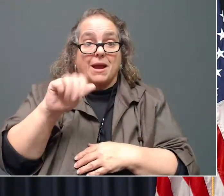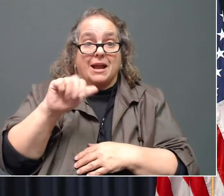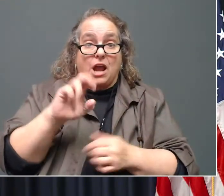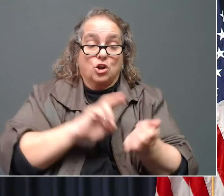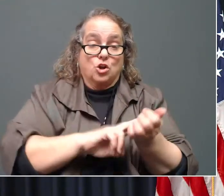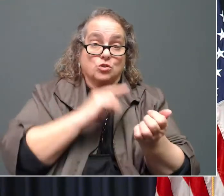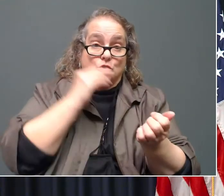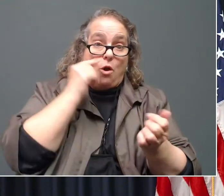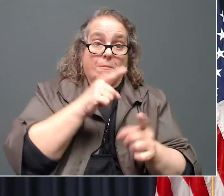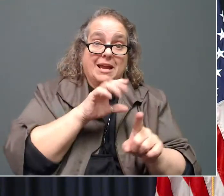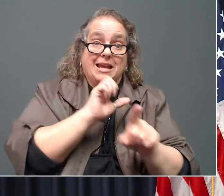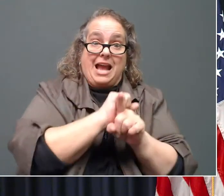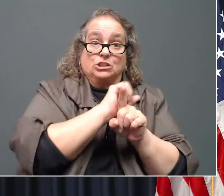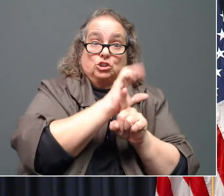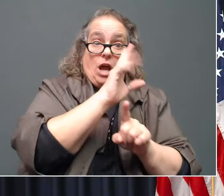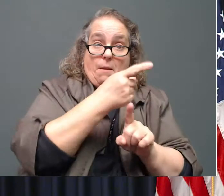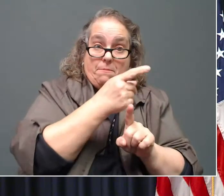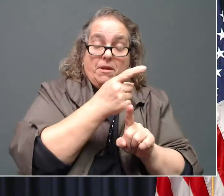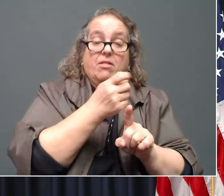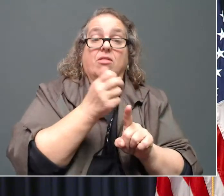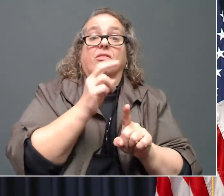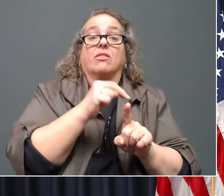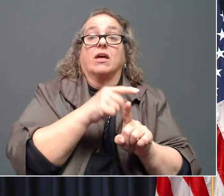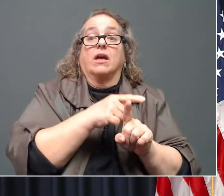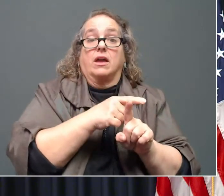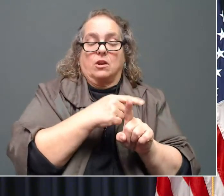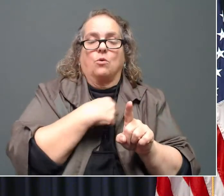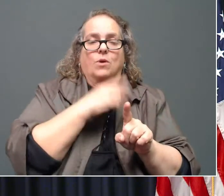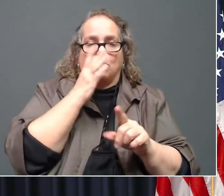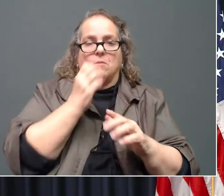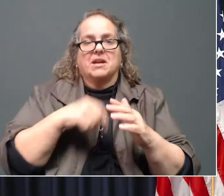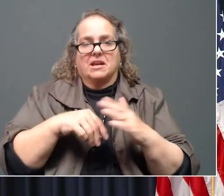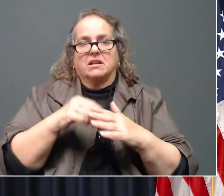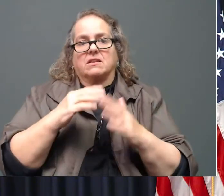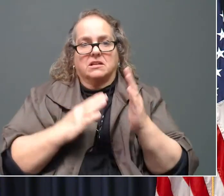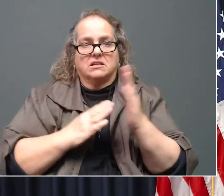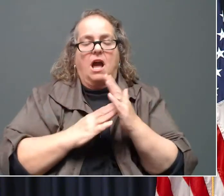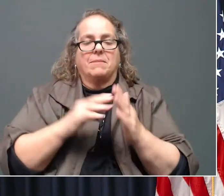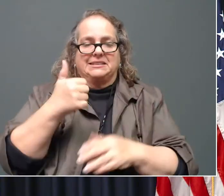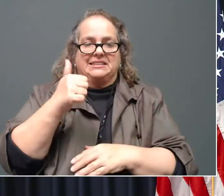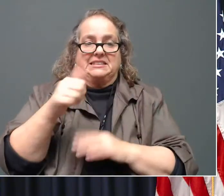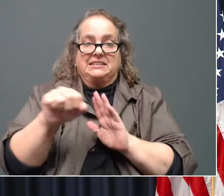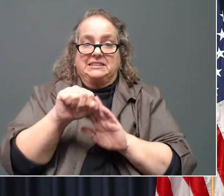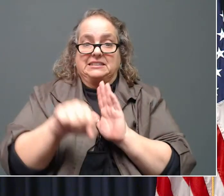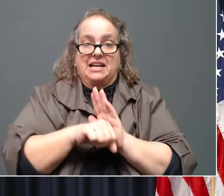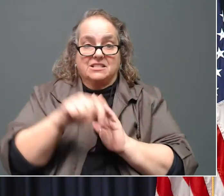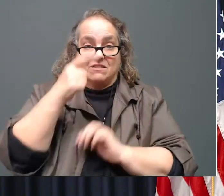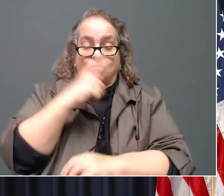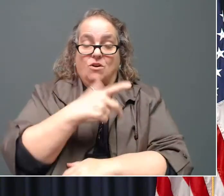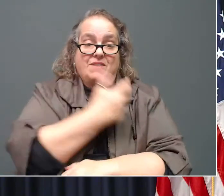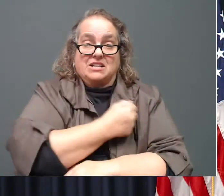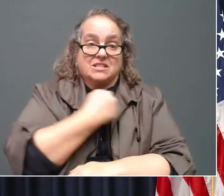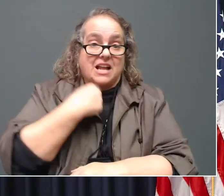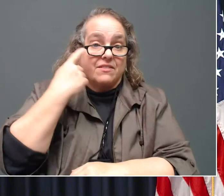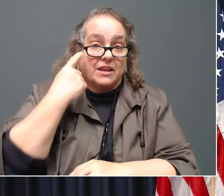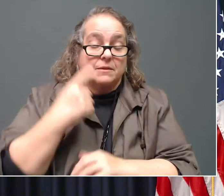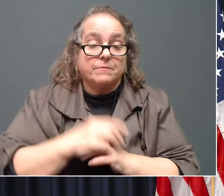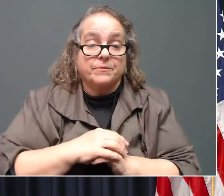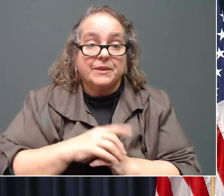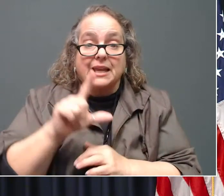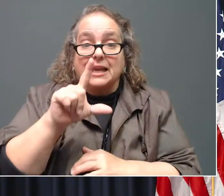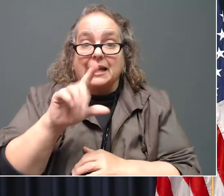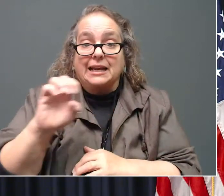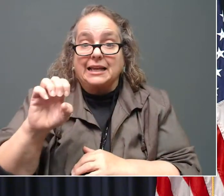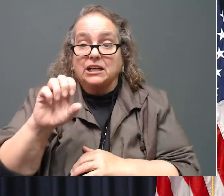I think we'd be again up in the top 10 states for vaccinations. Lee Searcy from